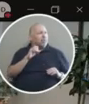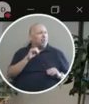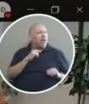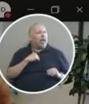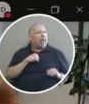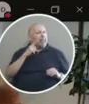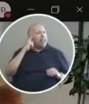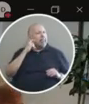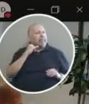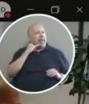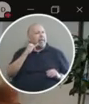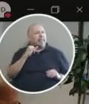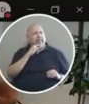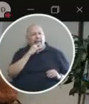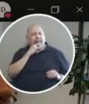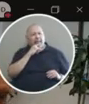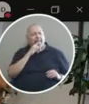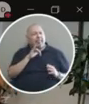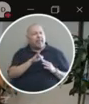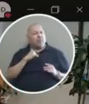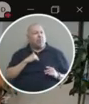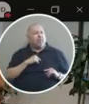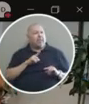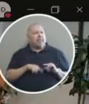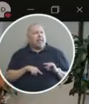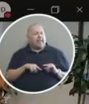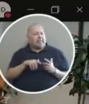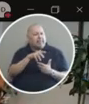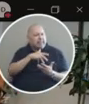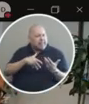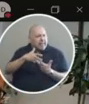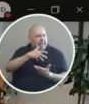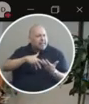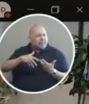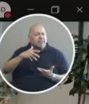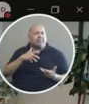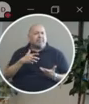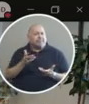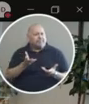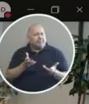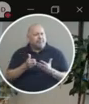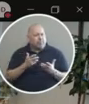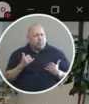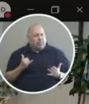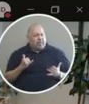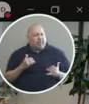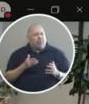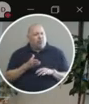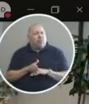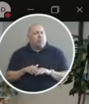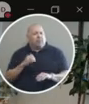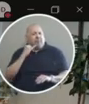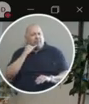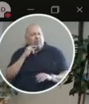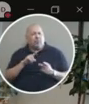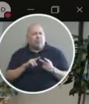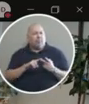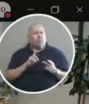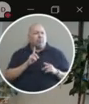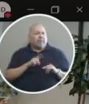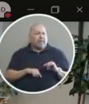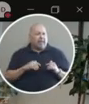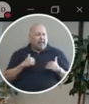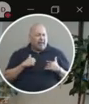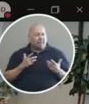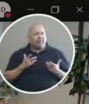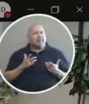The idea that we can't engage in a digital age over telephone or over web, that we can't